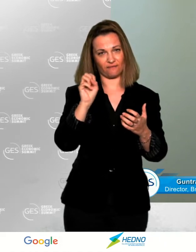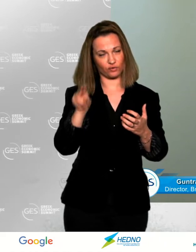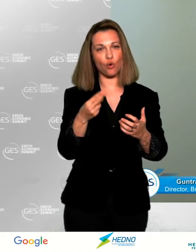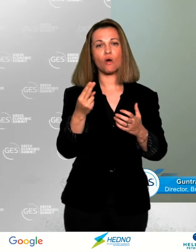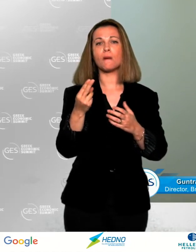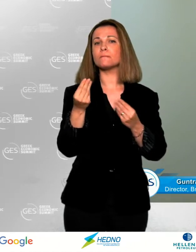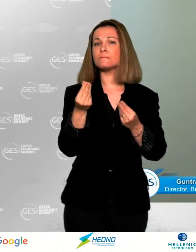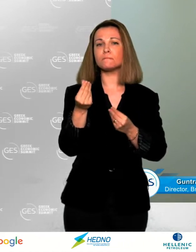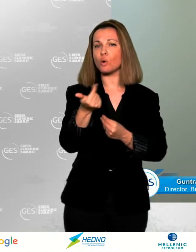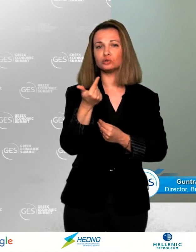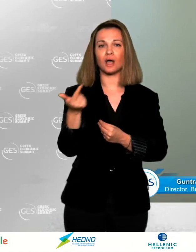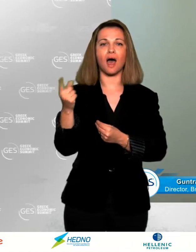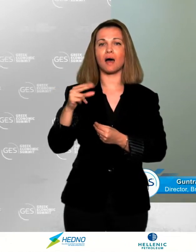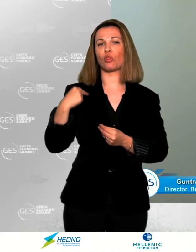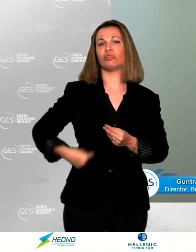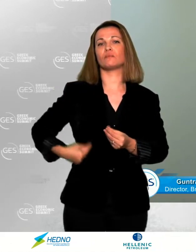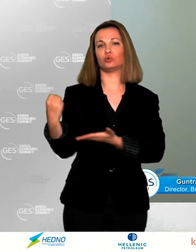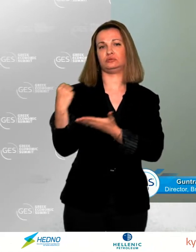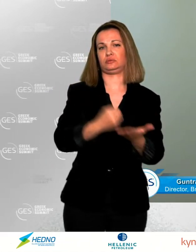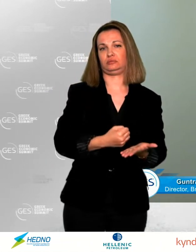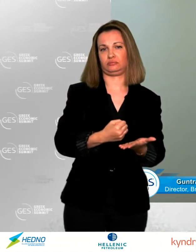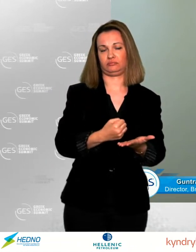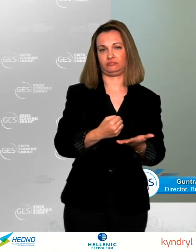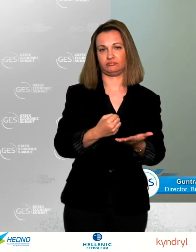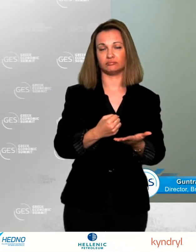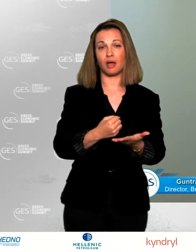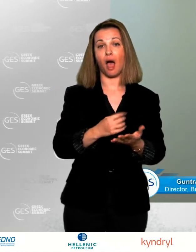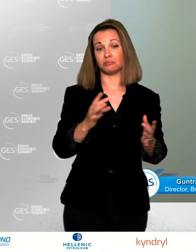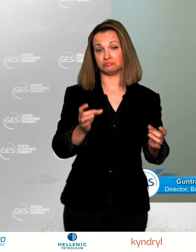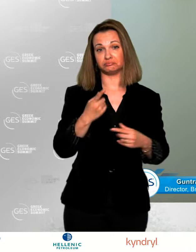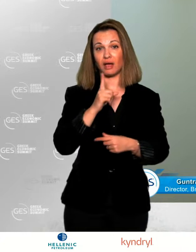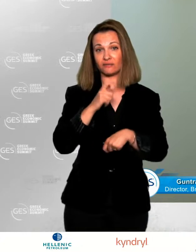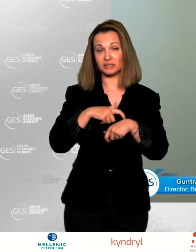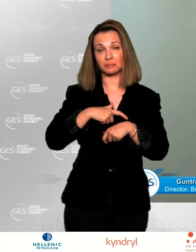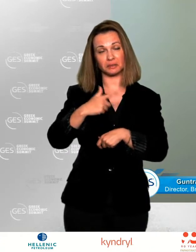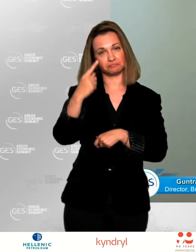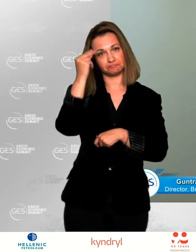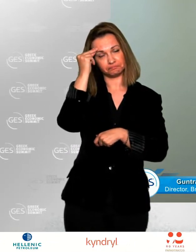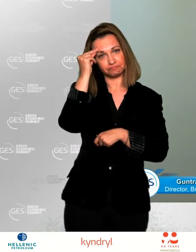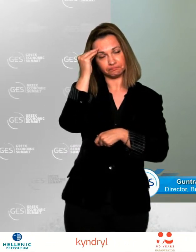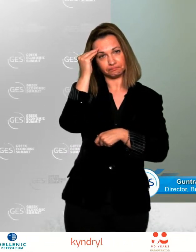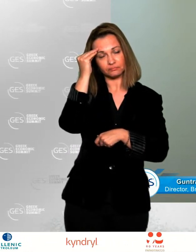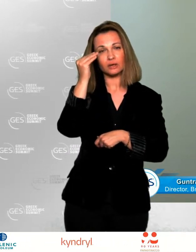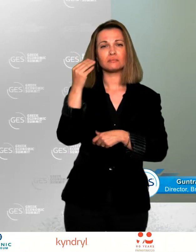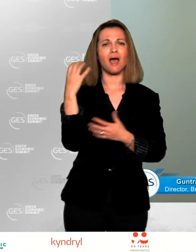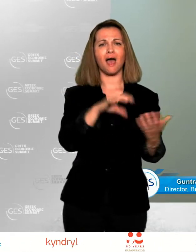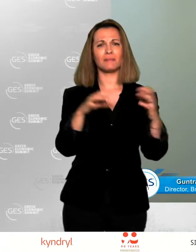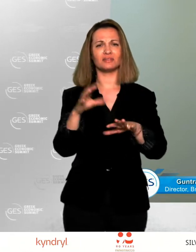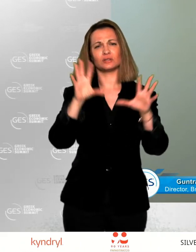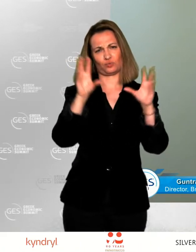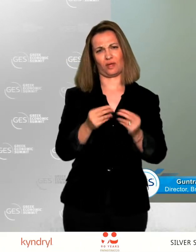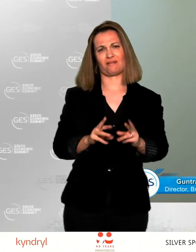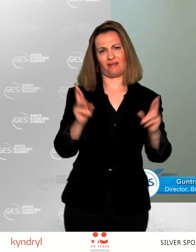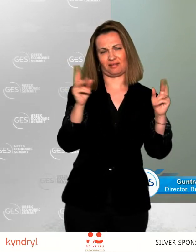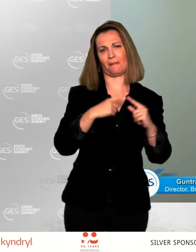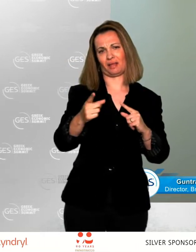you take current investments into the energy and transport system, on average,